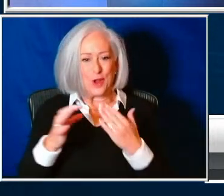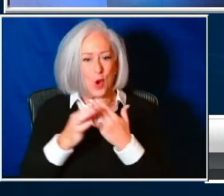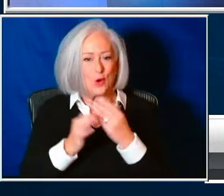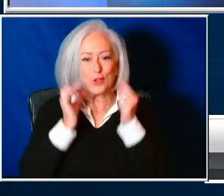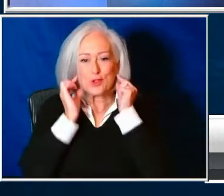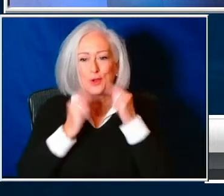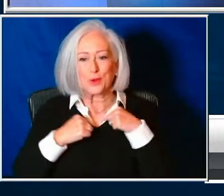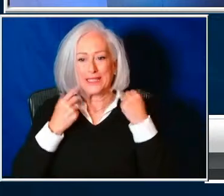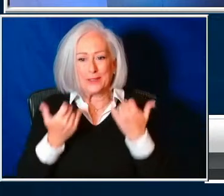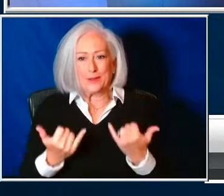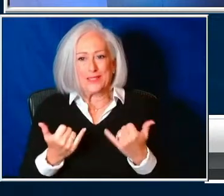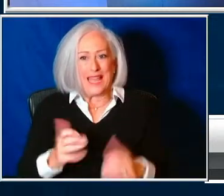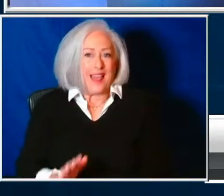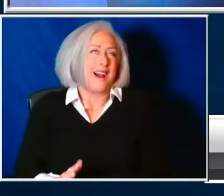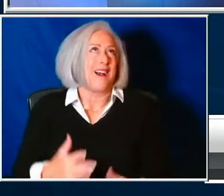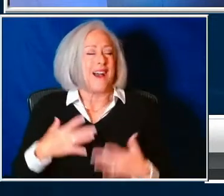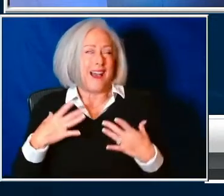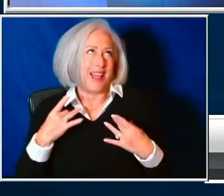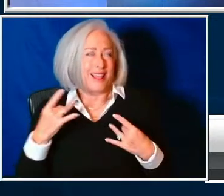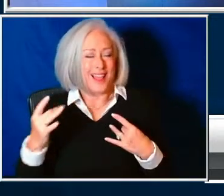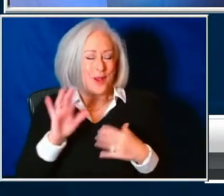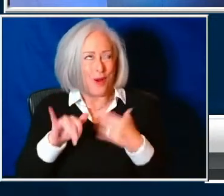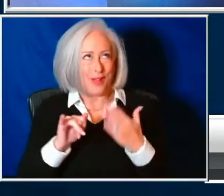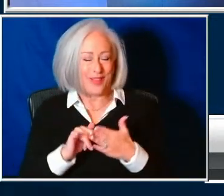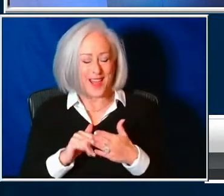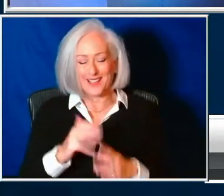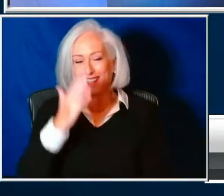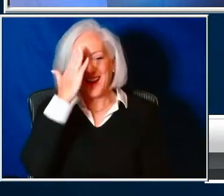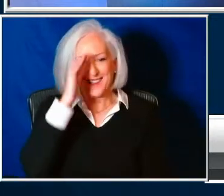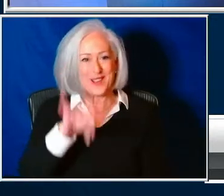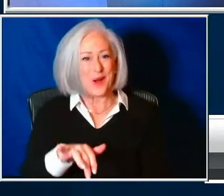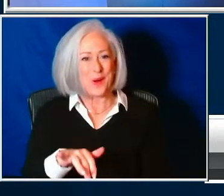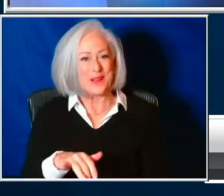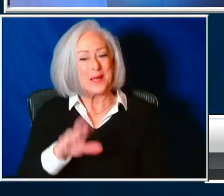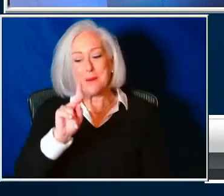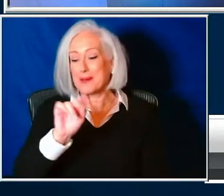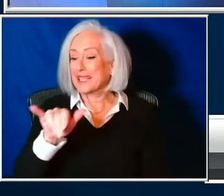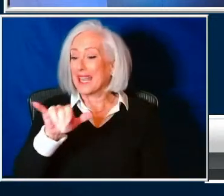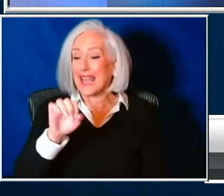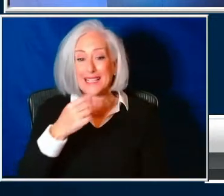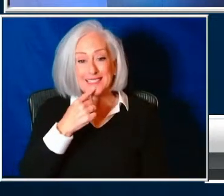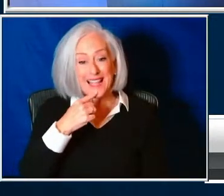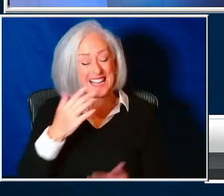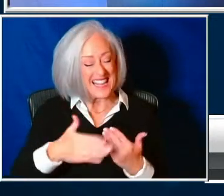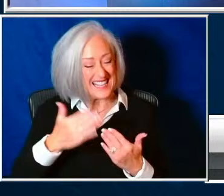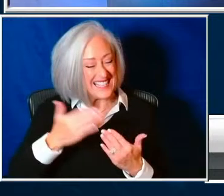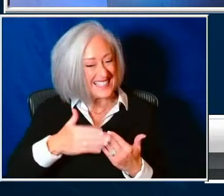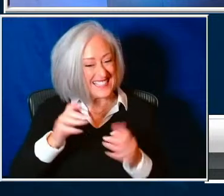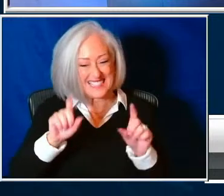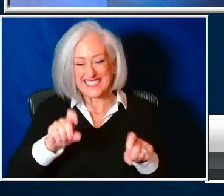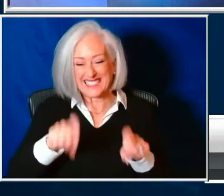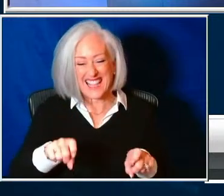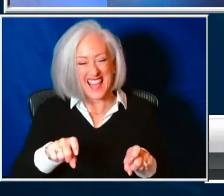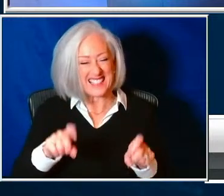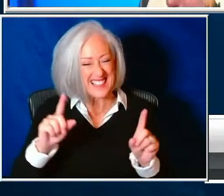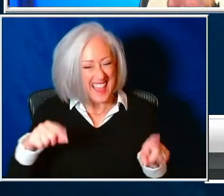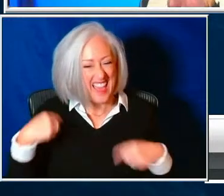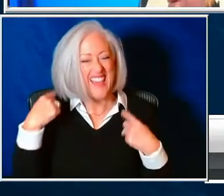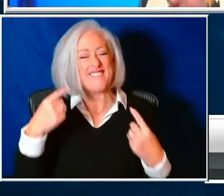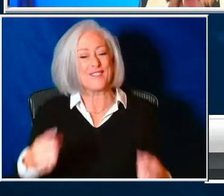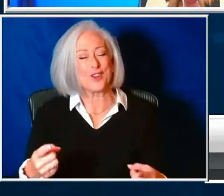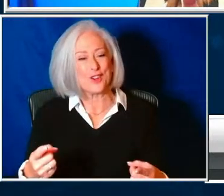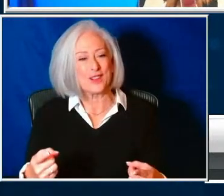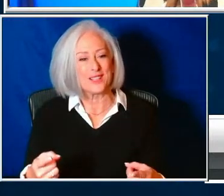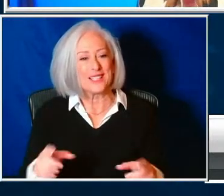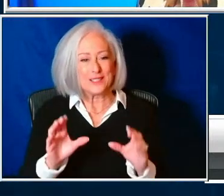to accessorize, so. I know you do, but Kay said it's the easiest test you'll ever take. It's so easy, you don't have to do anything. So I'm going to let you ladies